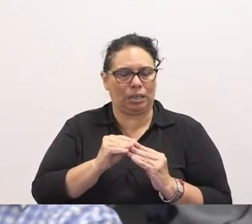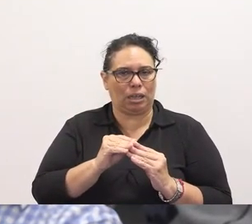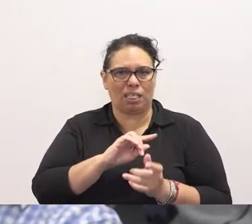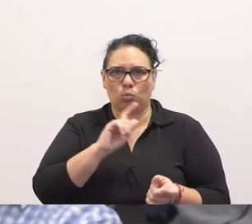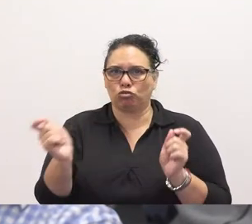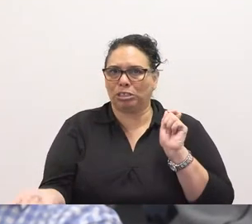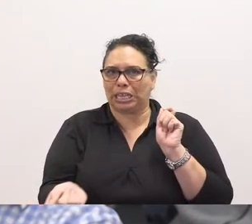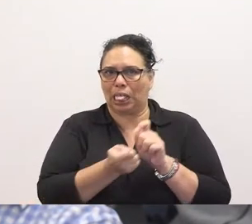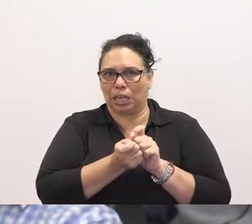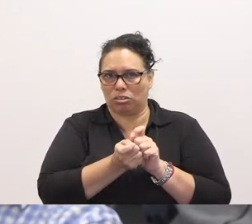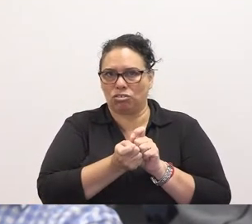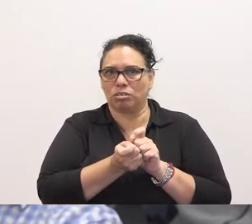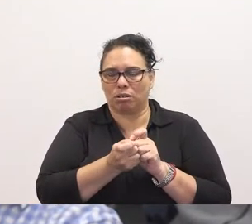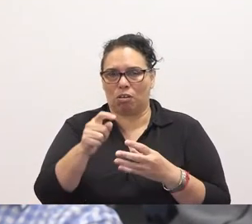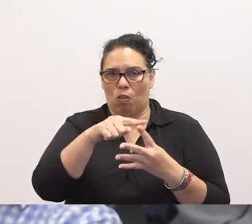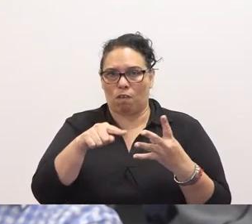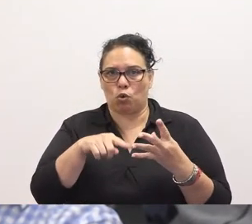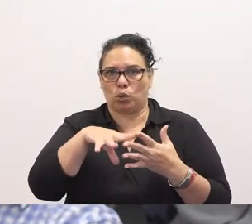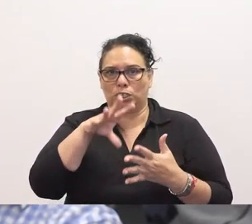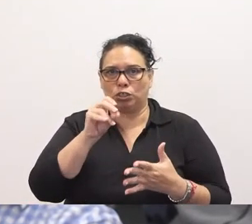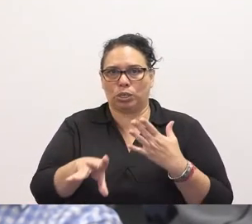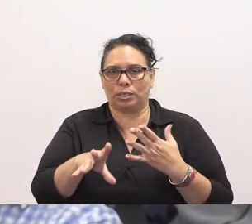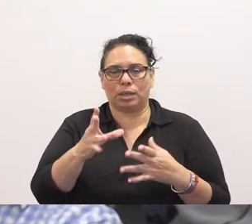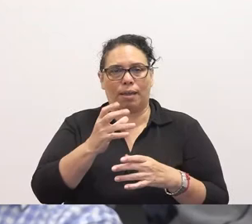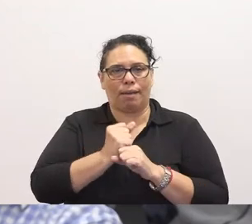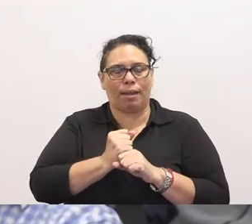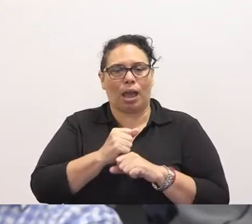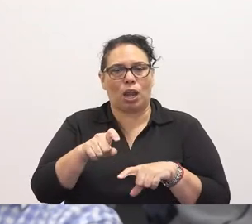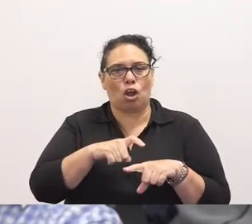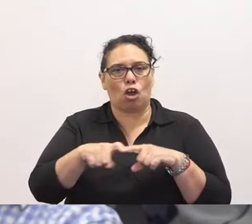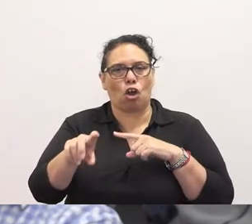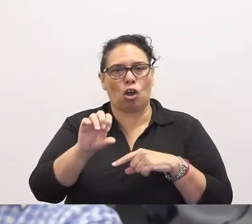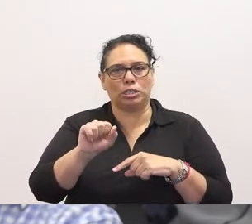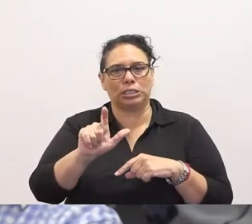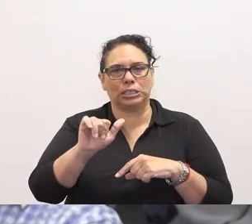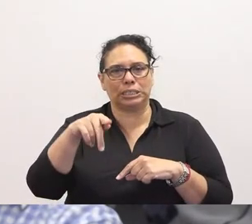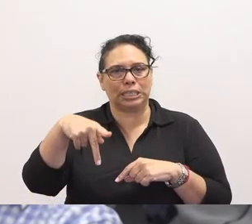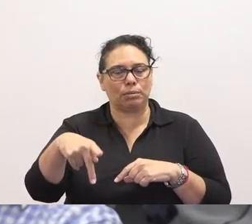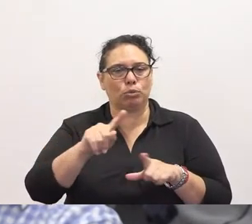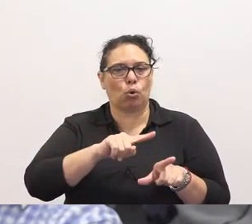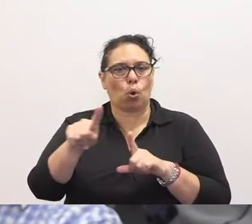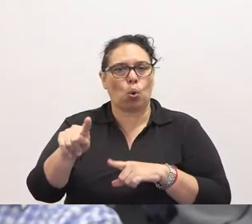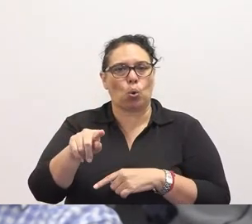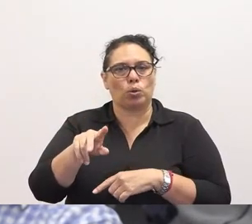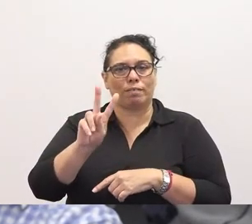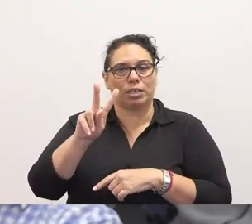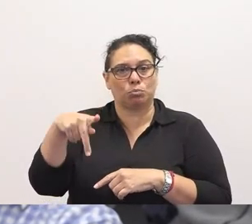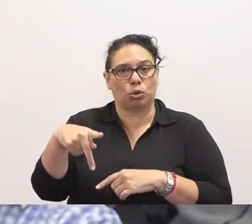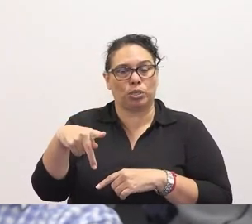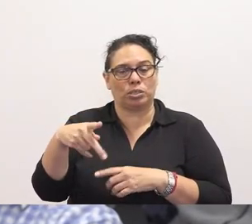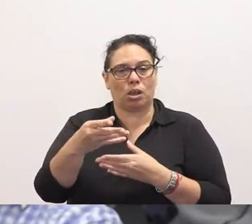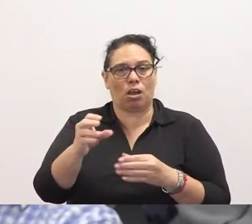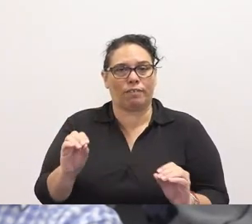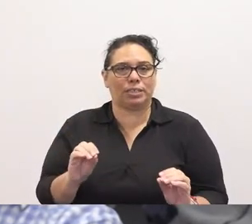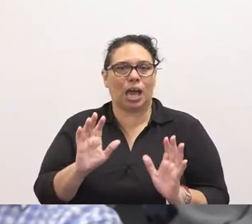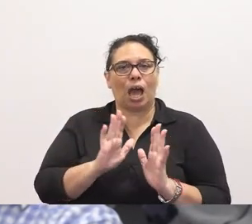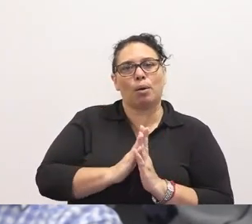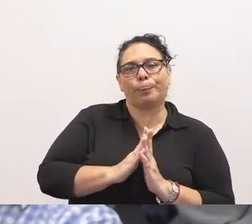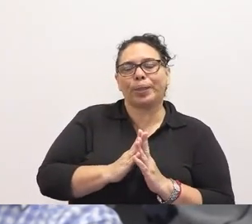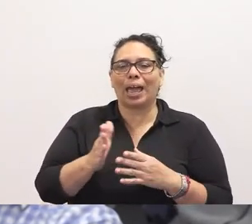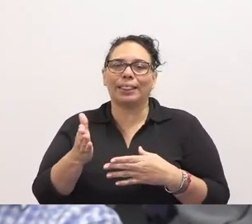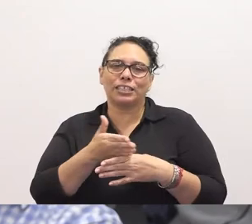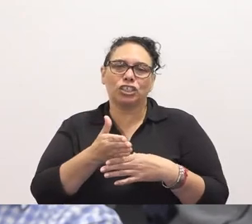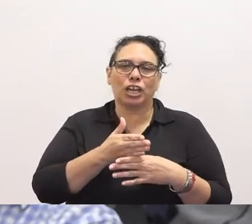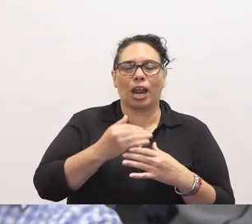retaliation. Those 4 students received a call slip to report to the vice principal's office under the premise of let's share ideas to